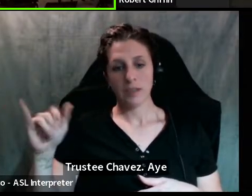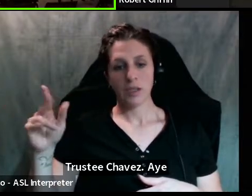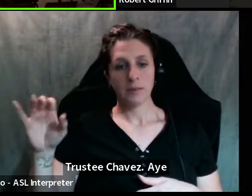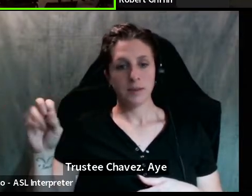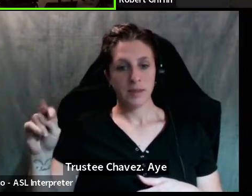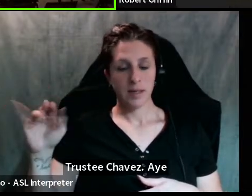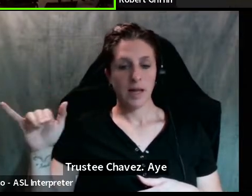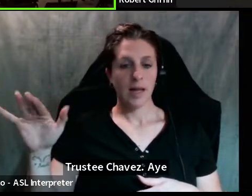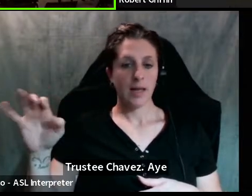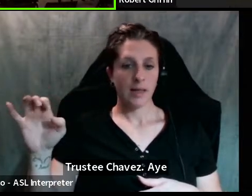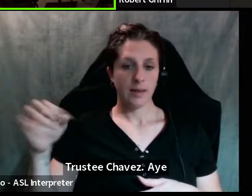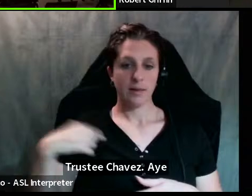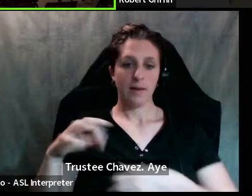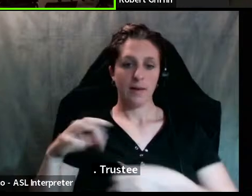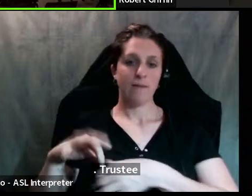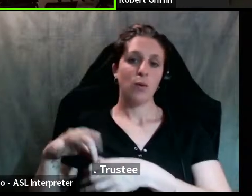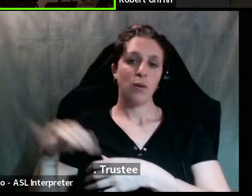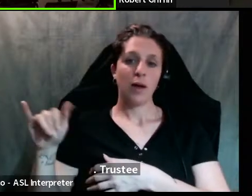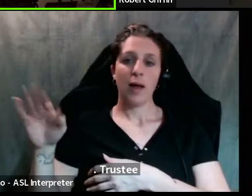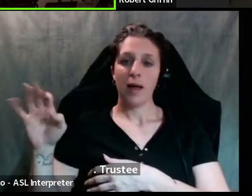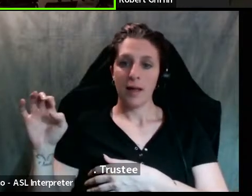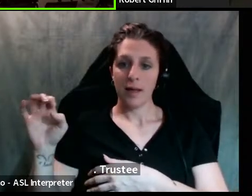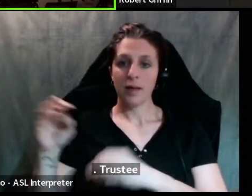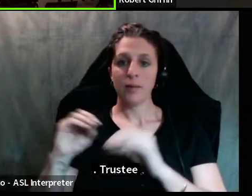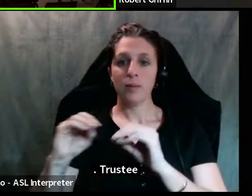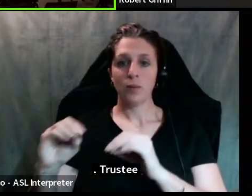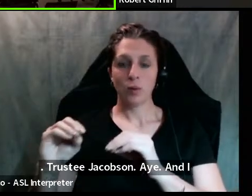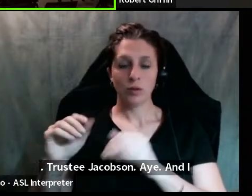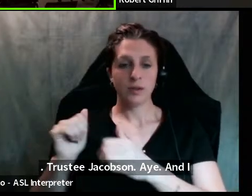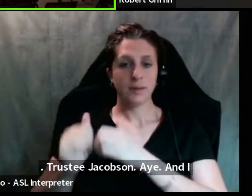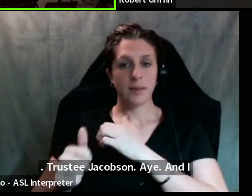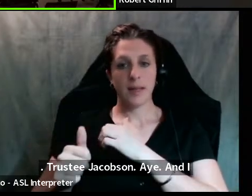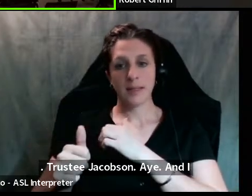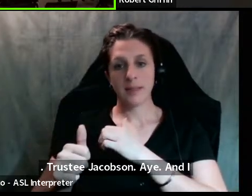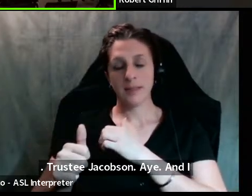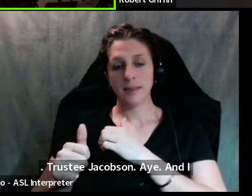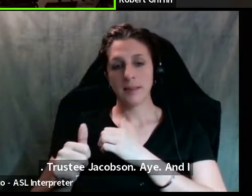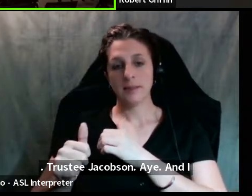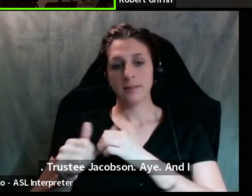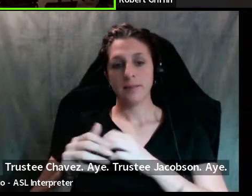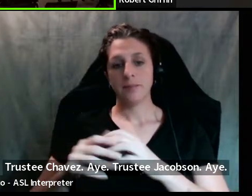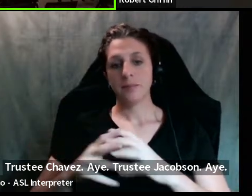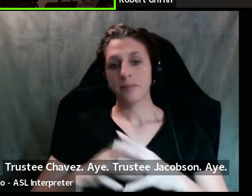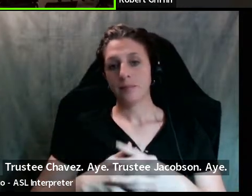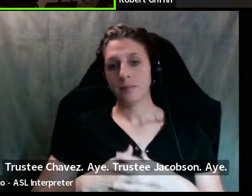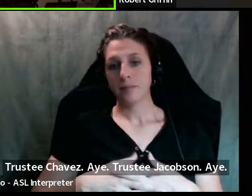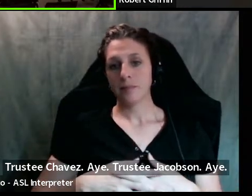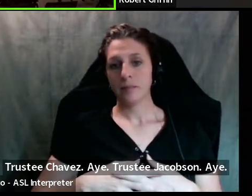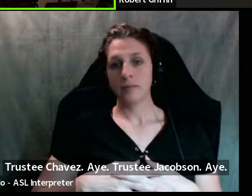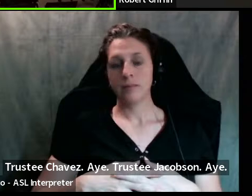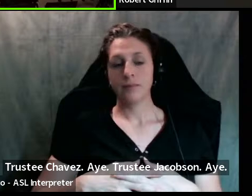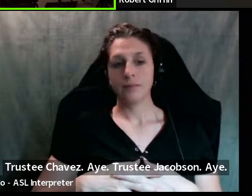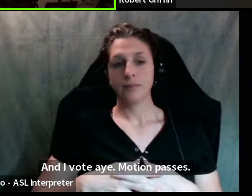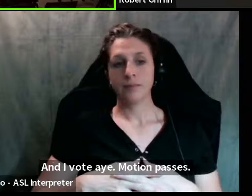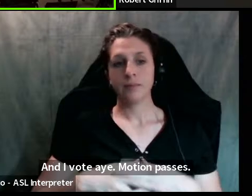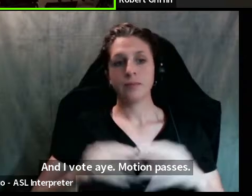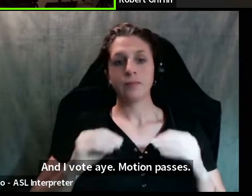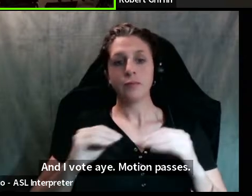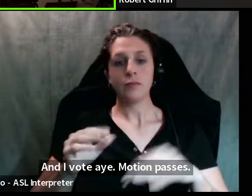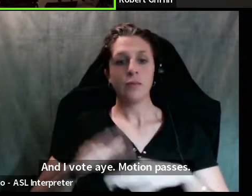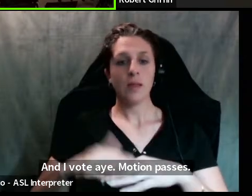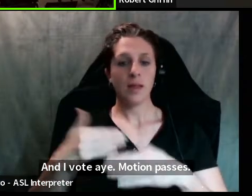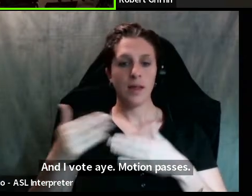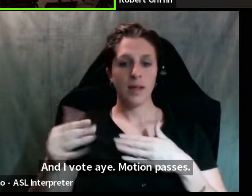Aye. and I vote aye. Motion passes. Let's see. And then going on to the next